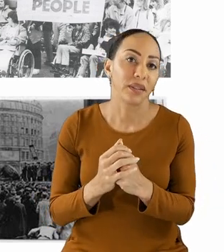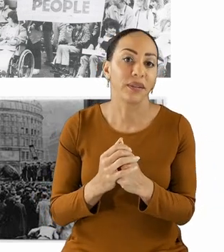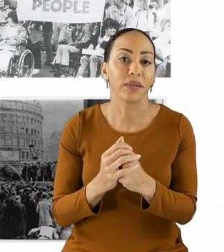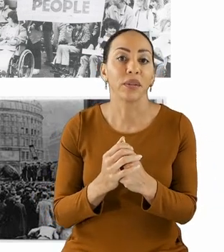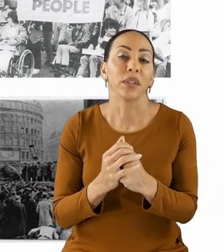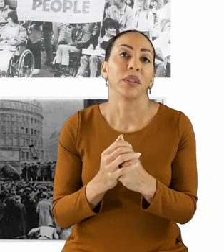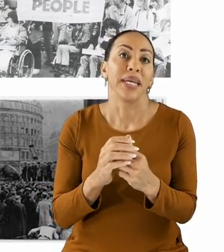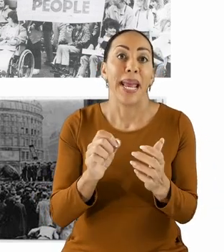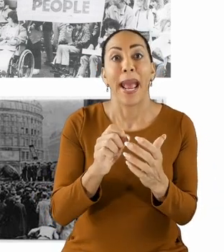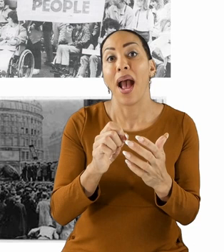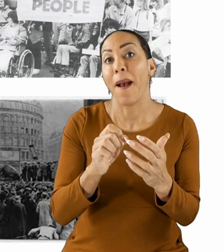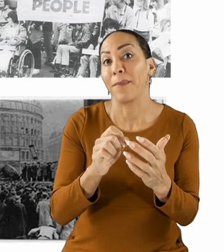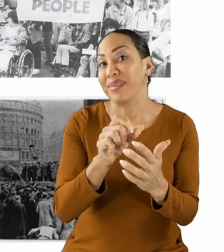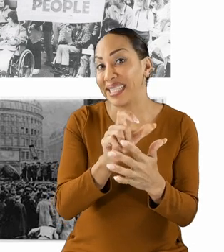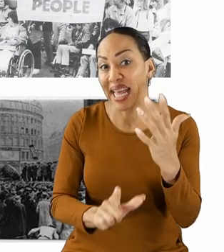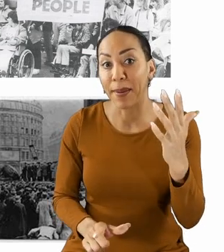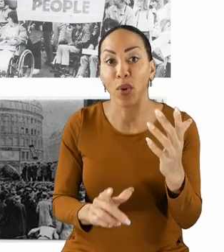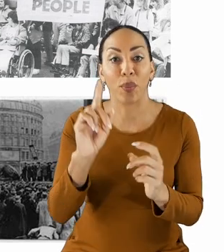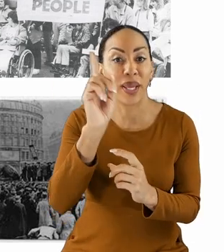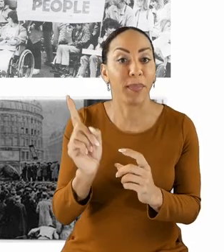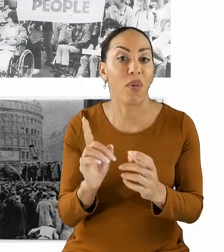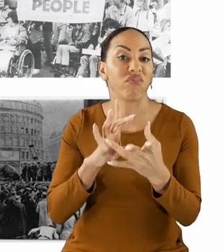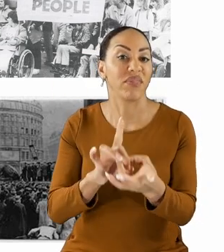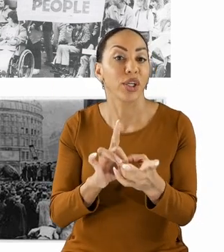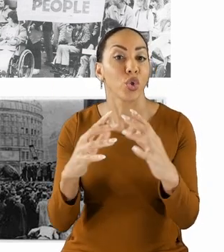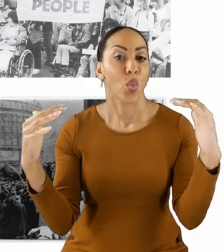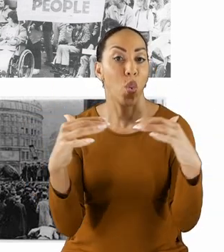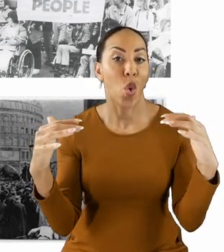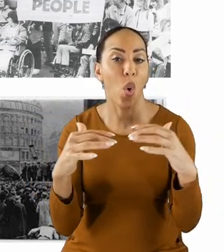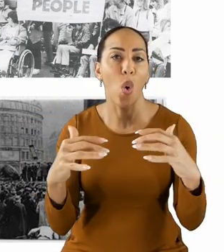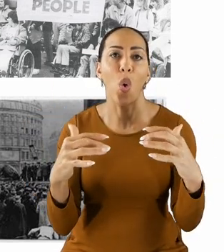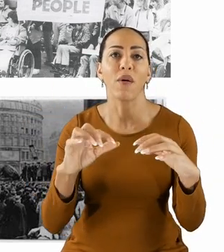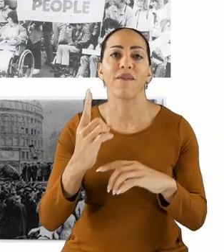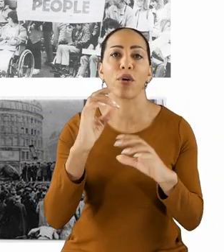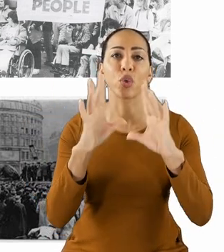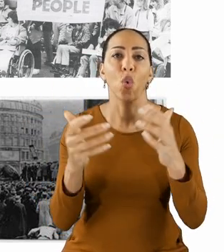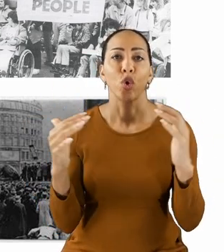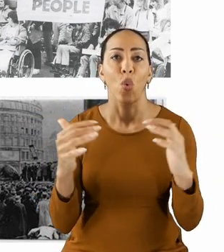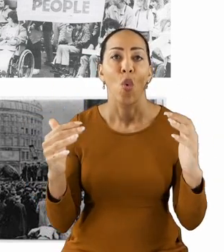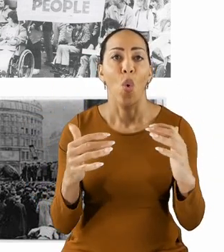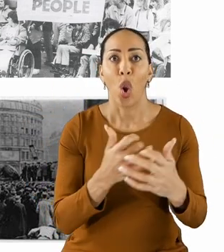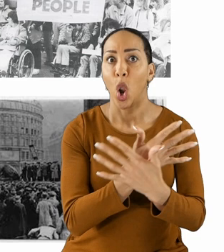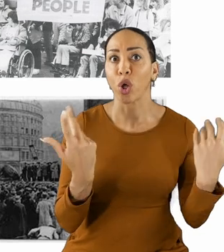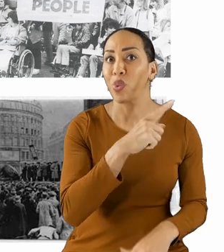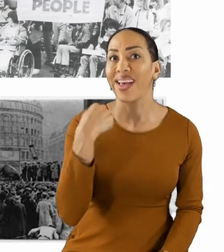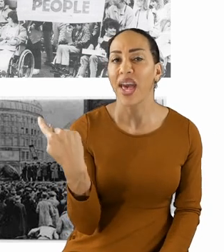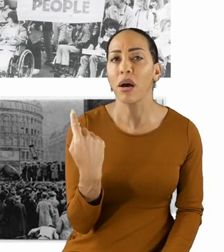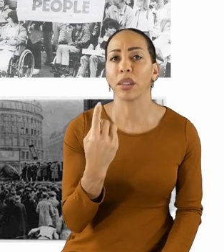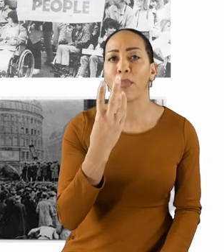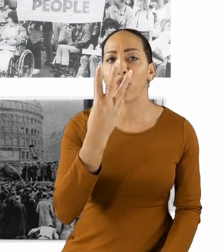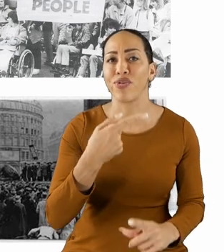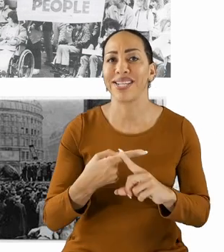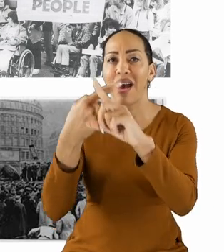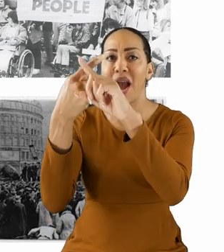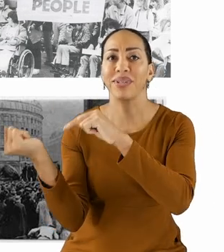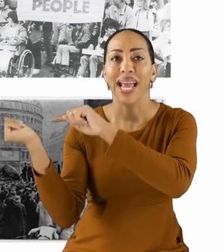a huge issue we did on the 100th anniversary of the start of the First World War, where large numbers were killed, but three